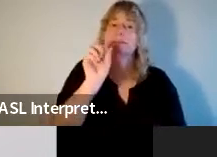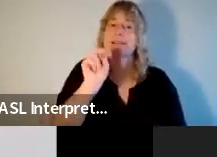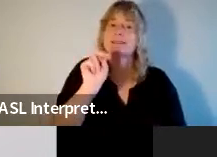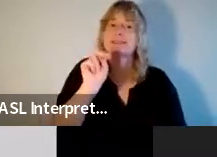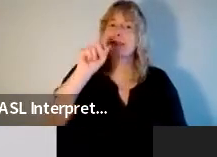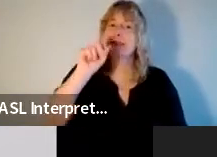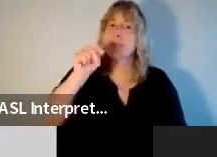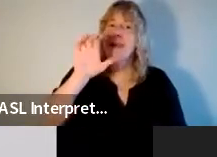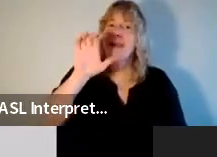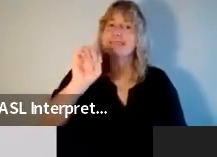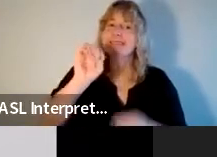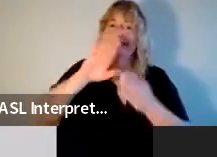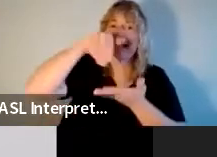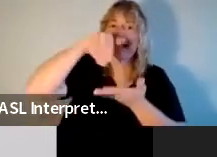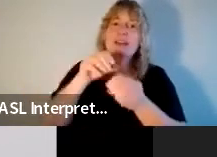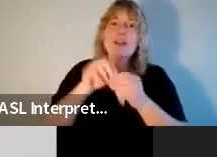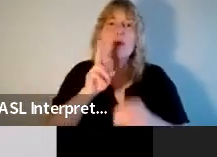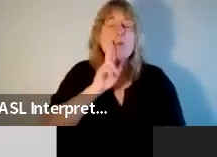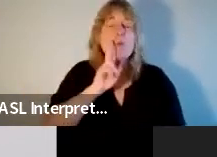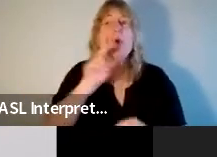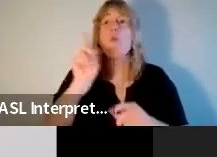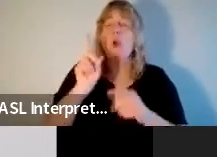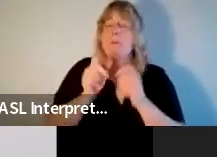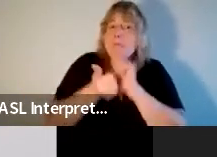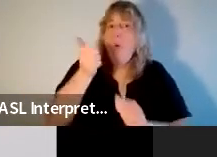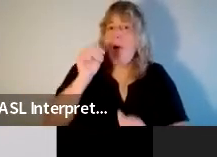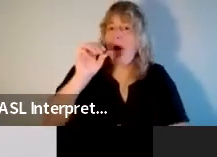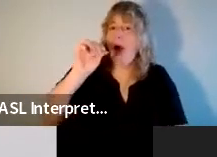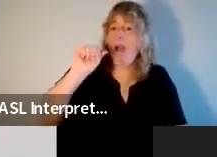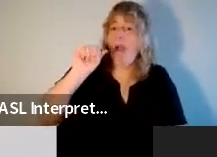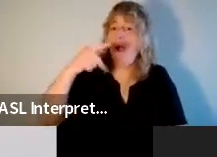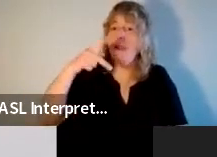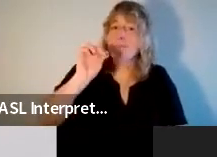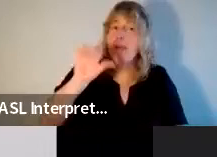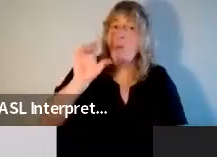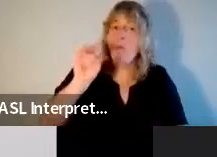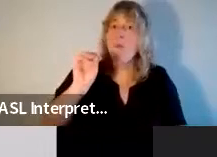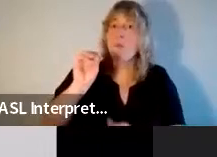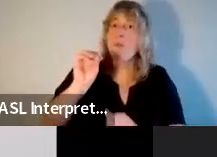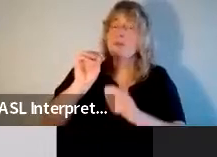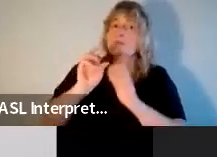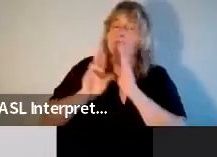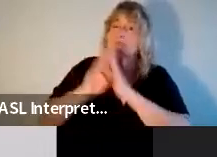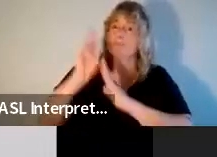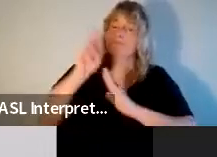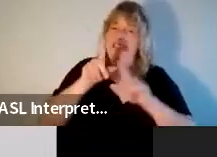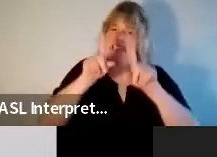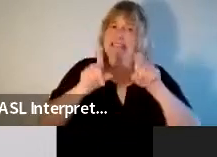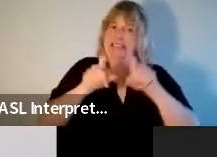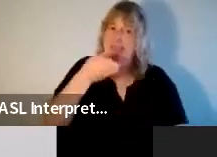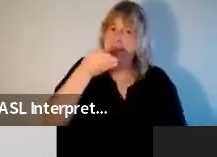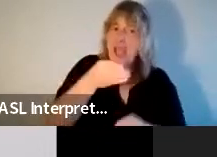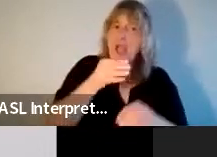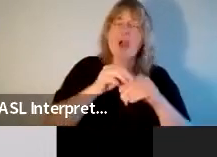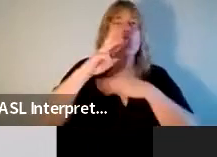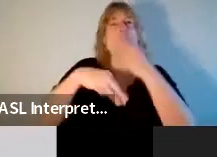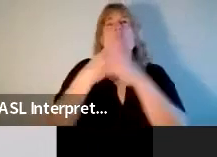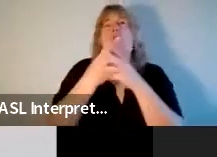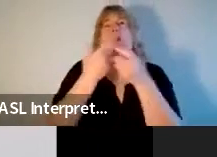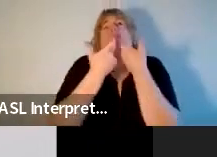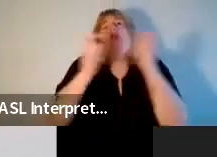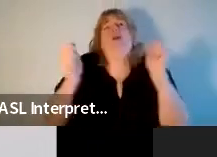Apollo spacecraft was tested down there in this world's largest thermal vac chamber, meaning it can